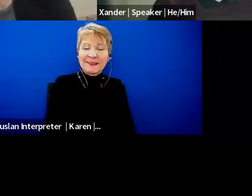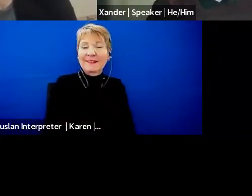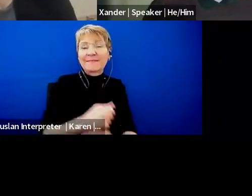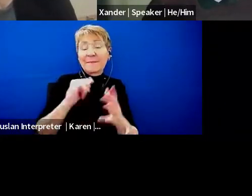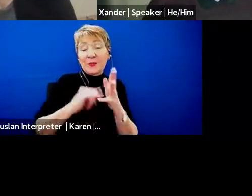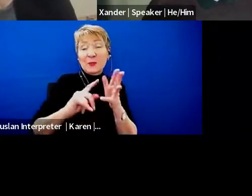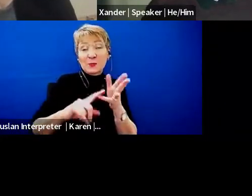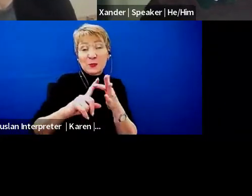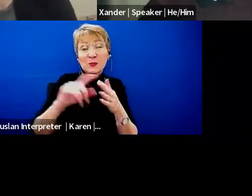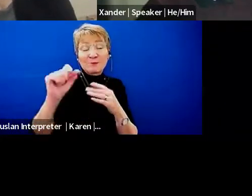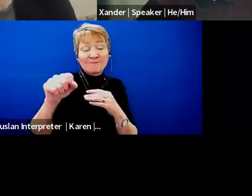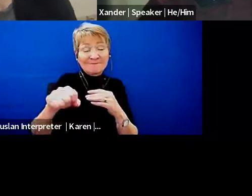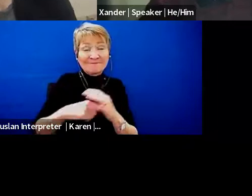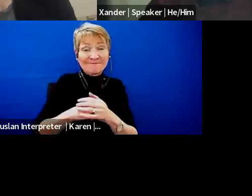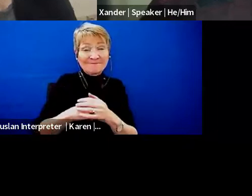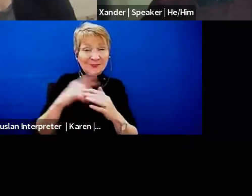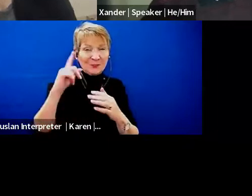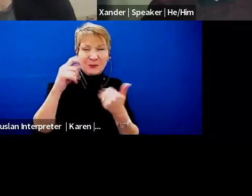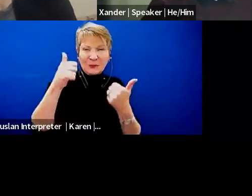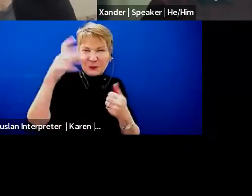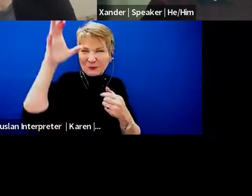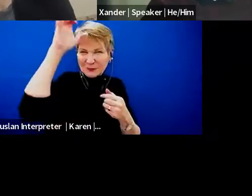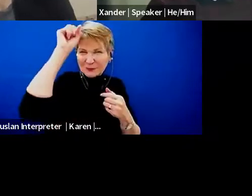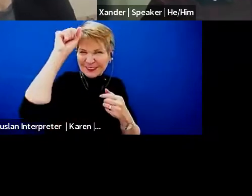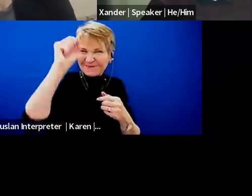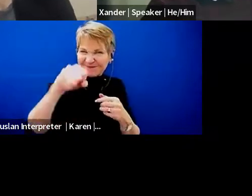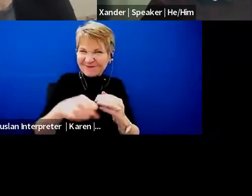Absolutely. It sounds like great memories to me, the